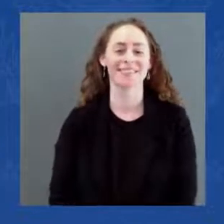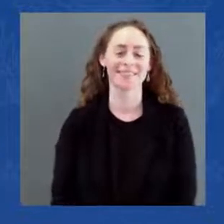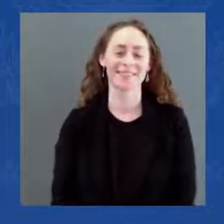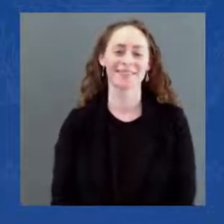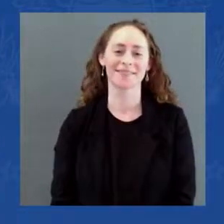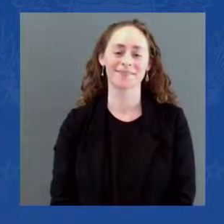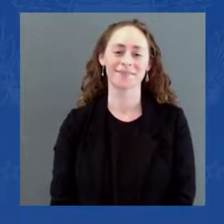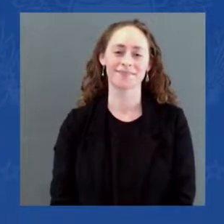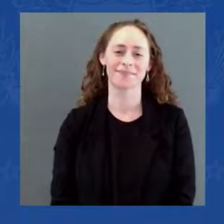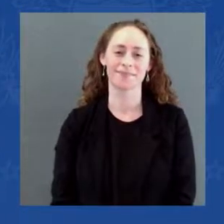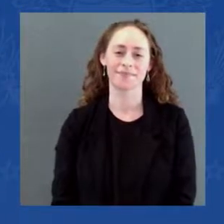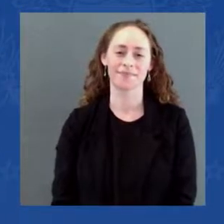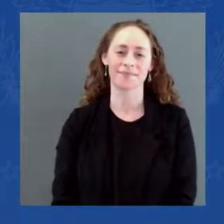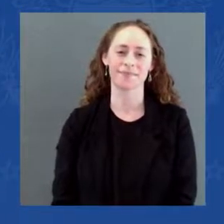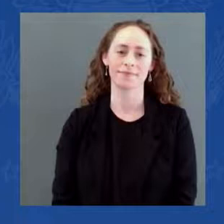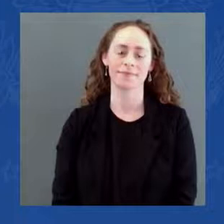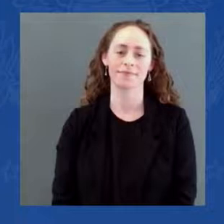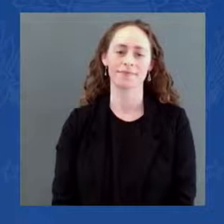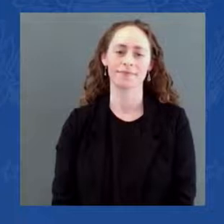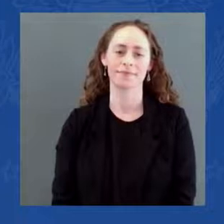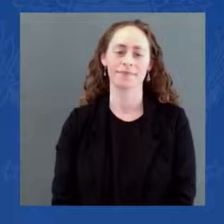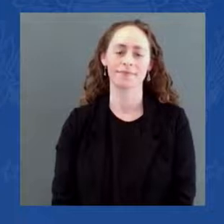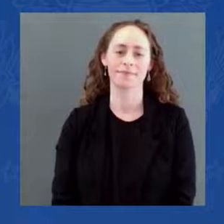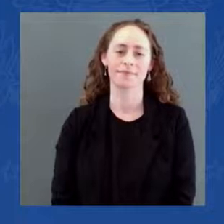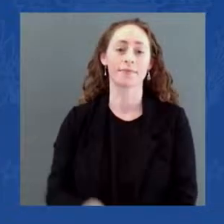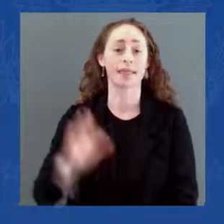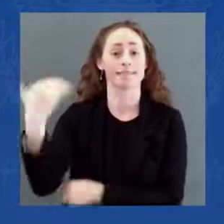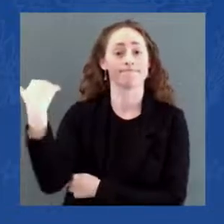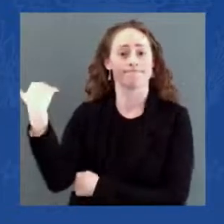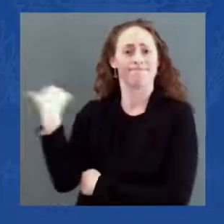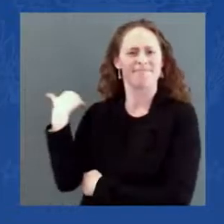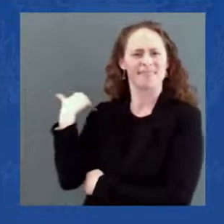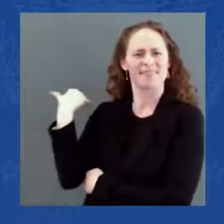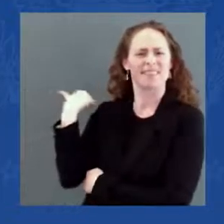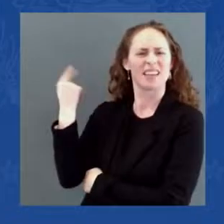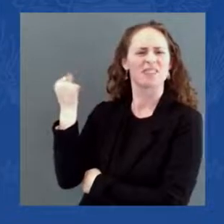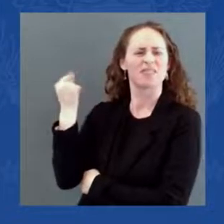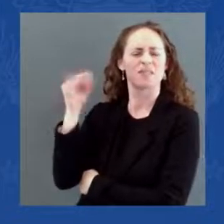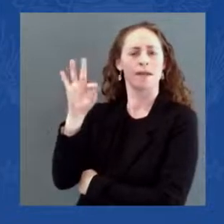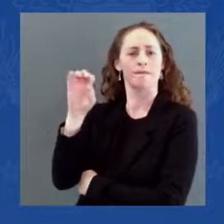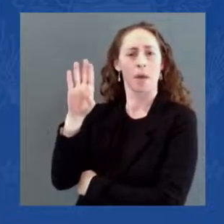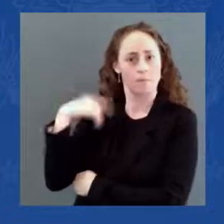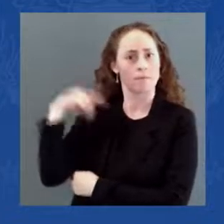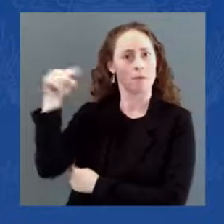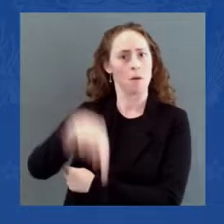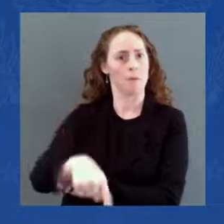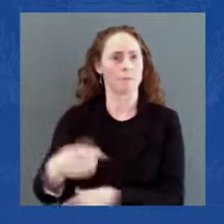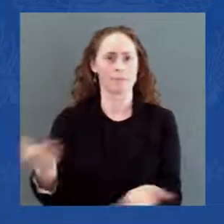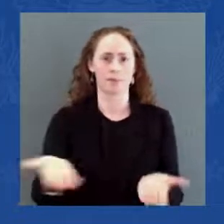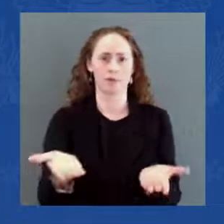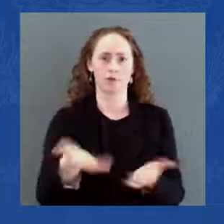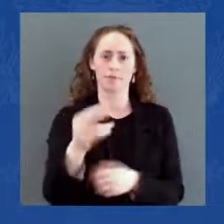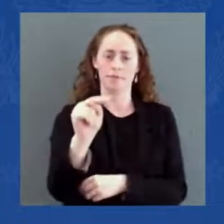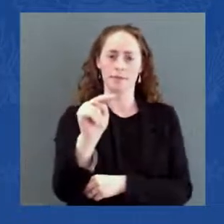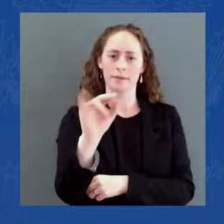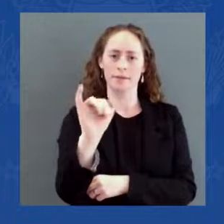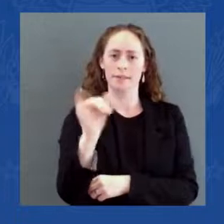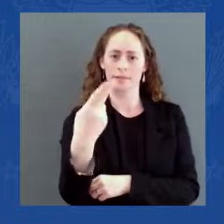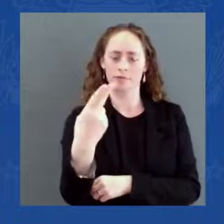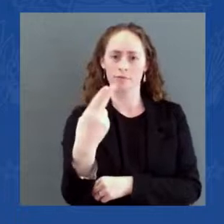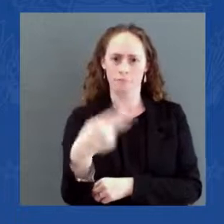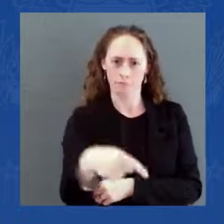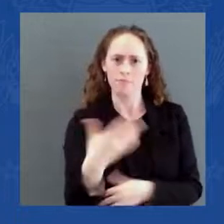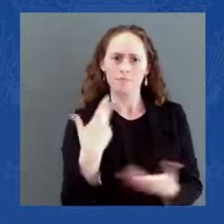NIH and to our Vaccine Research Center to thank all of you and the world-class doctors, scientists,